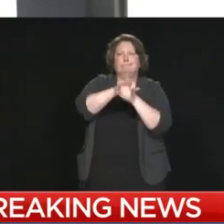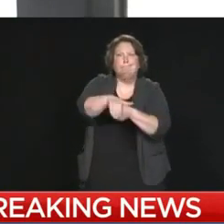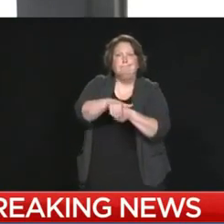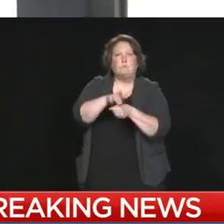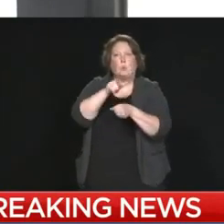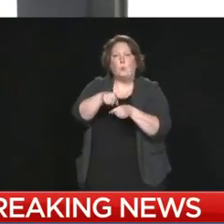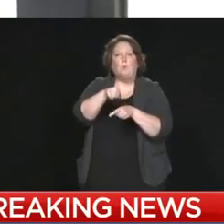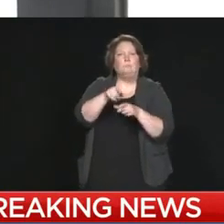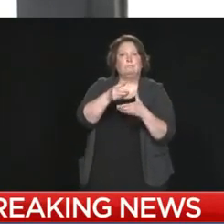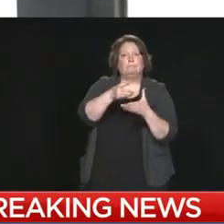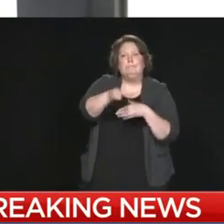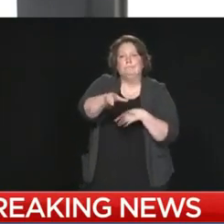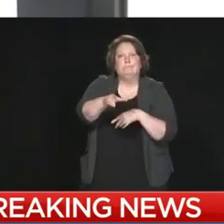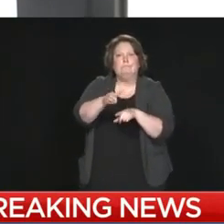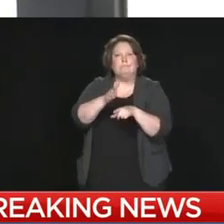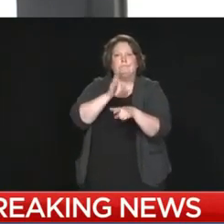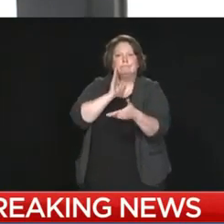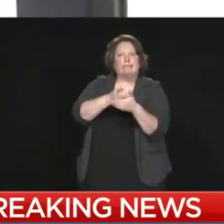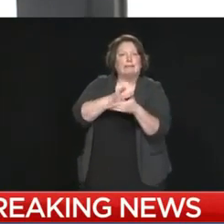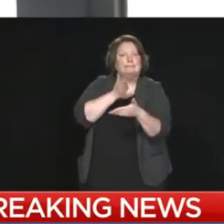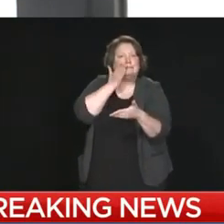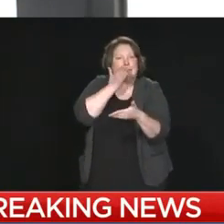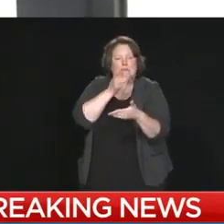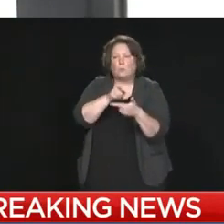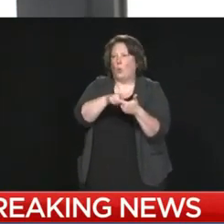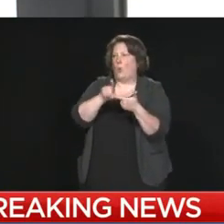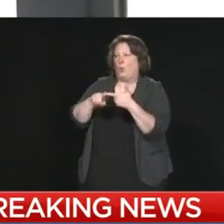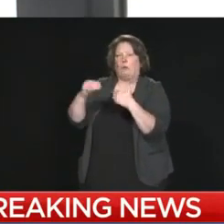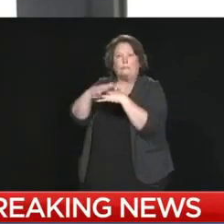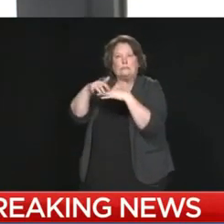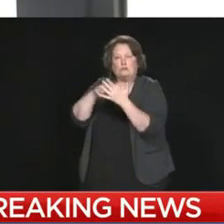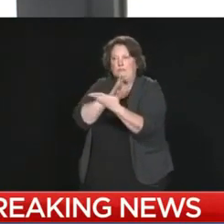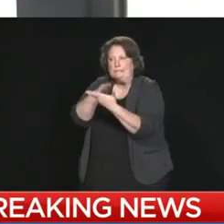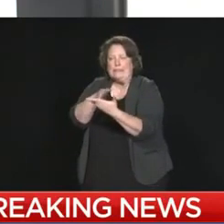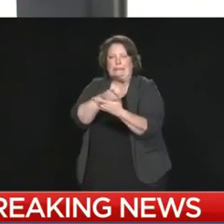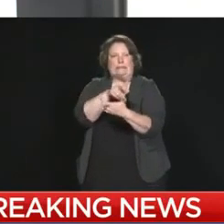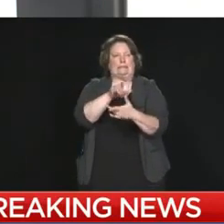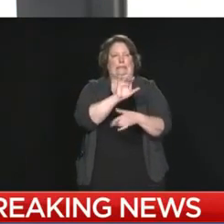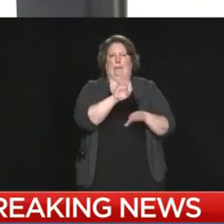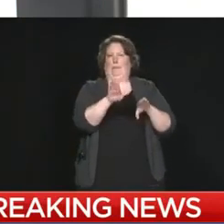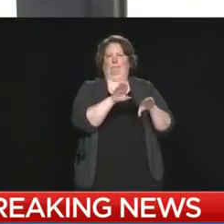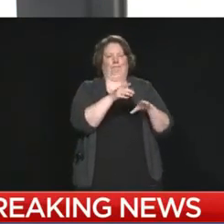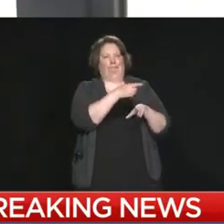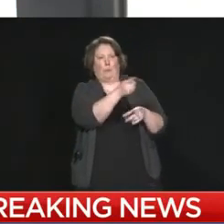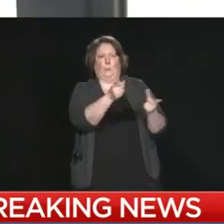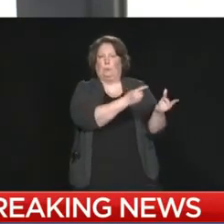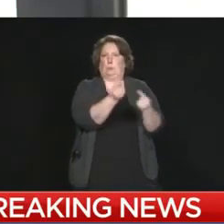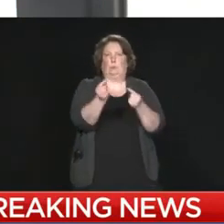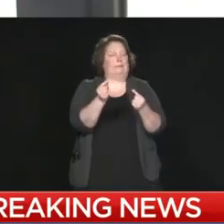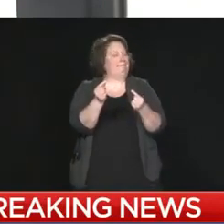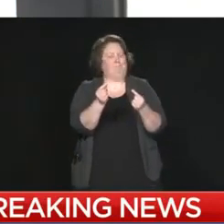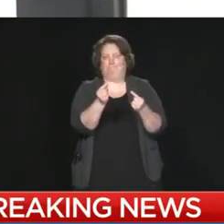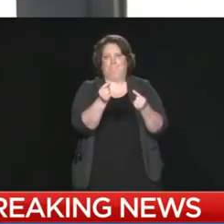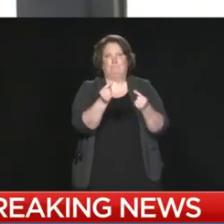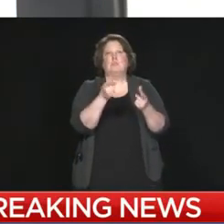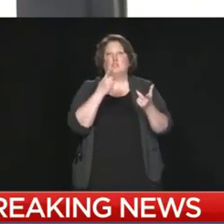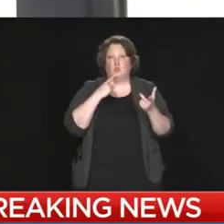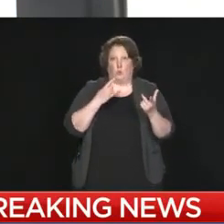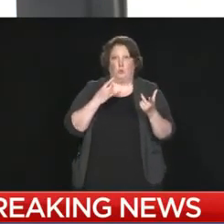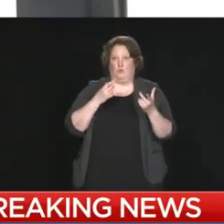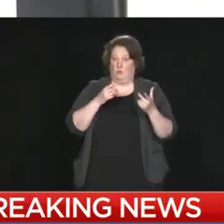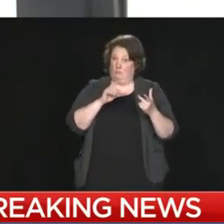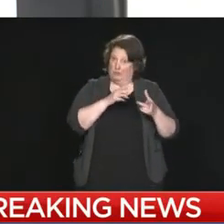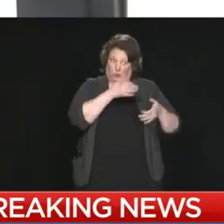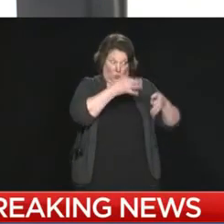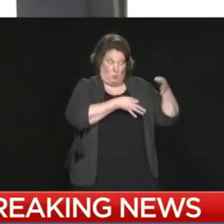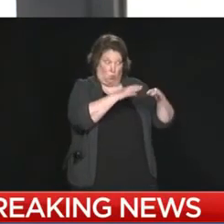look at as a country to take concrete action on, and that is something that we're engaged with, not just our justice